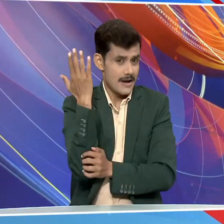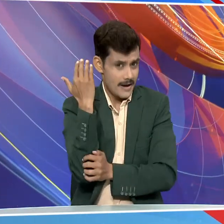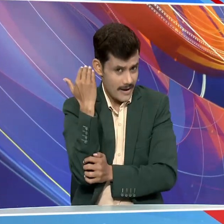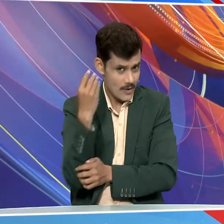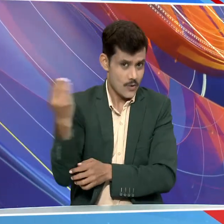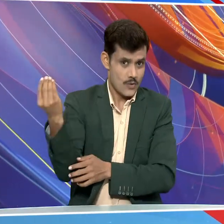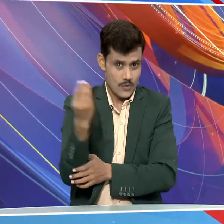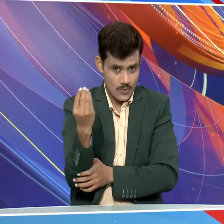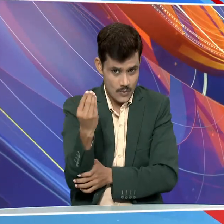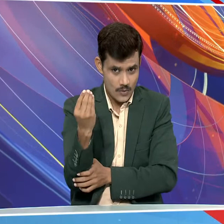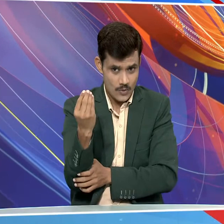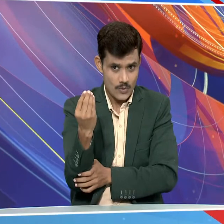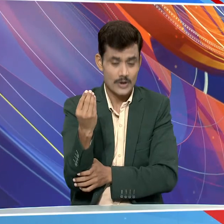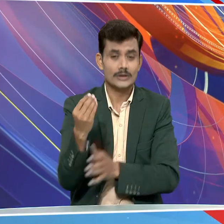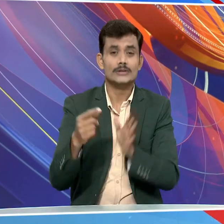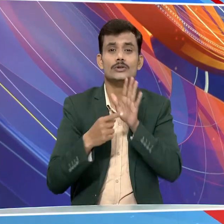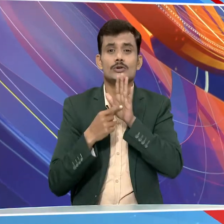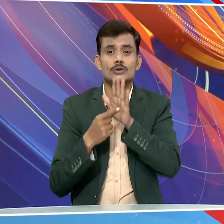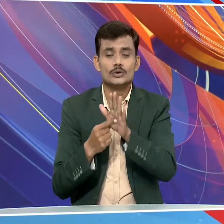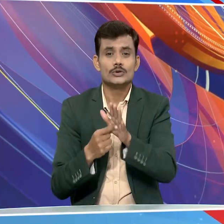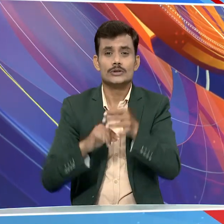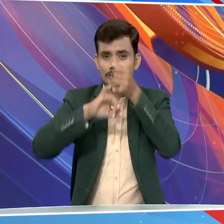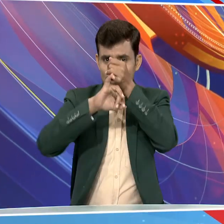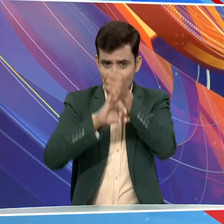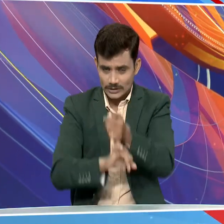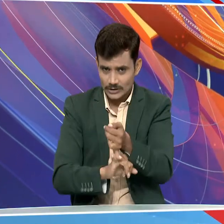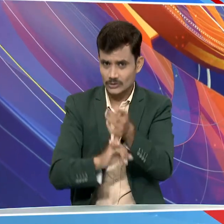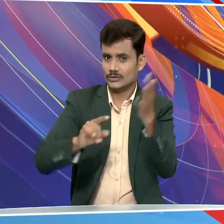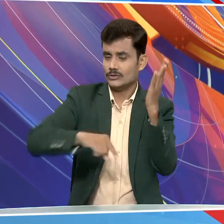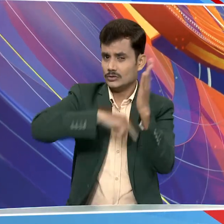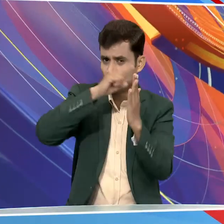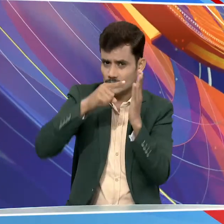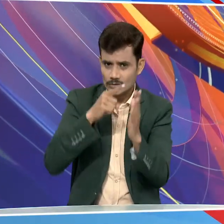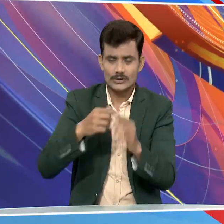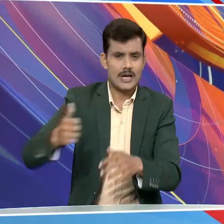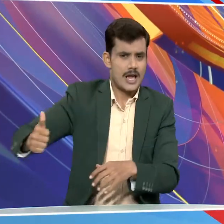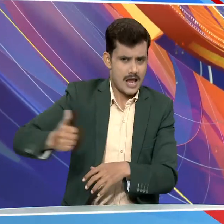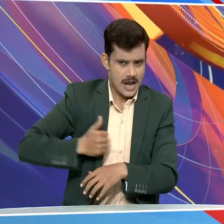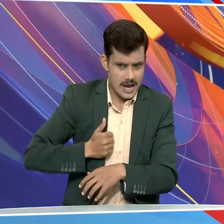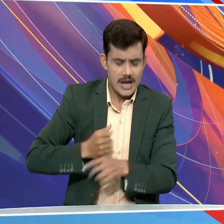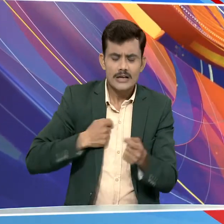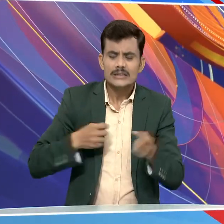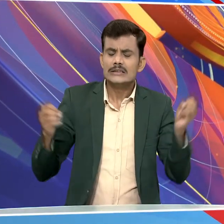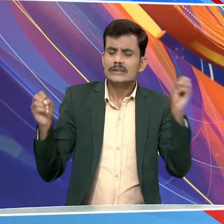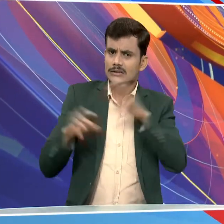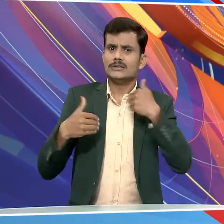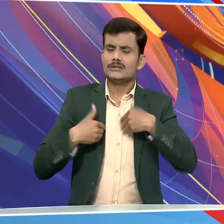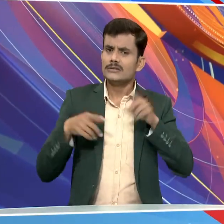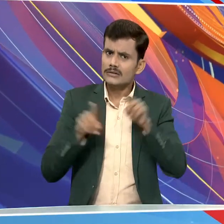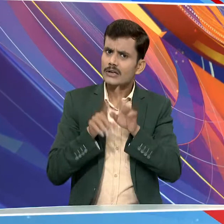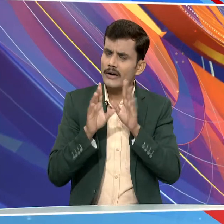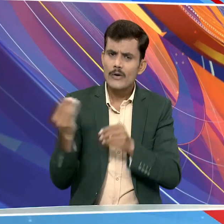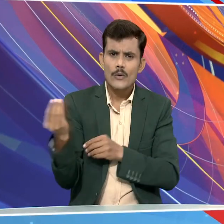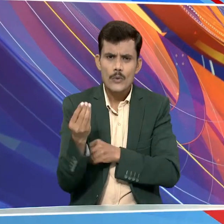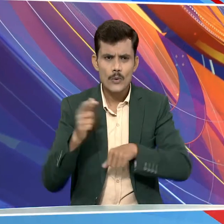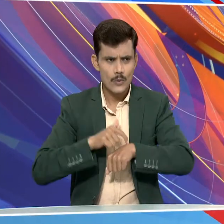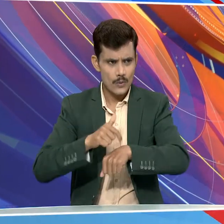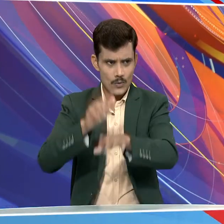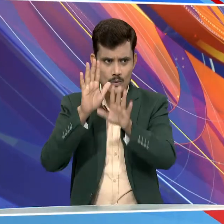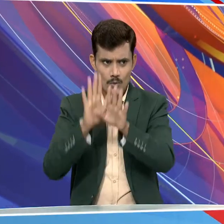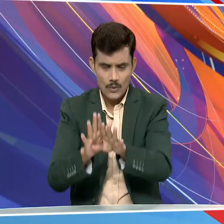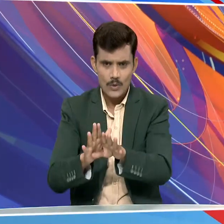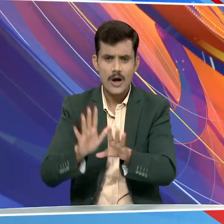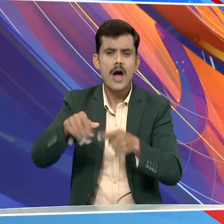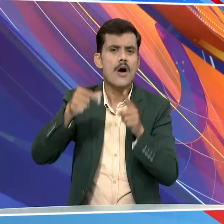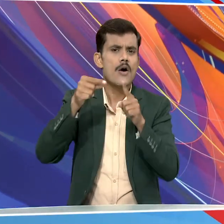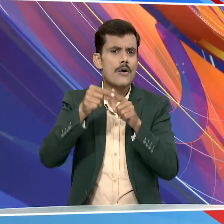We have categorically rejected those outrageous allegations. So I'm not surprised that sometime Prime